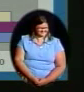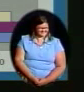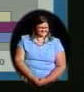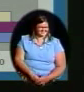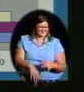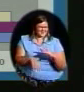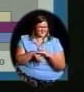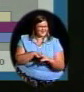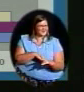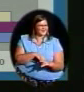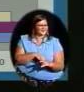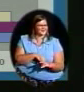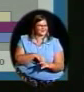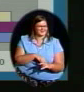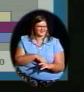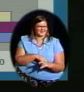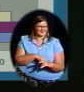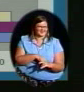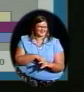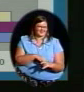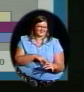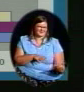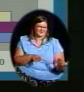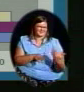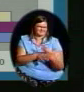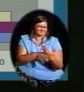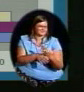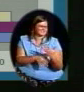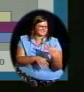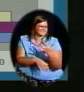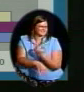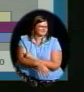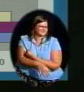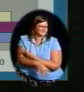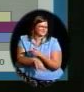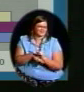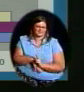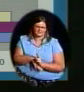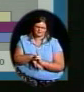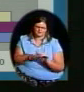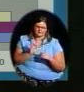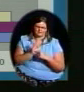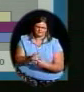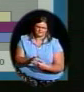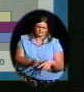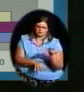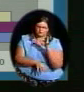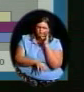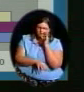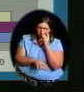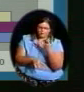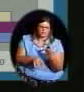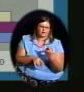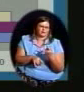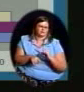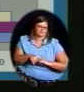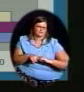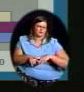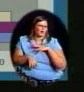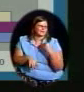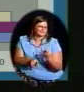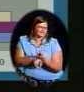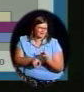Early initiation of drug use. I pinpointed there the marijuana, cigarettes, and alcohol, top 3